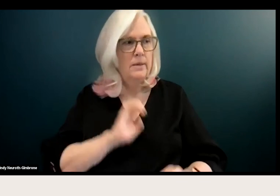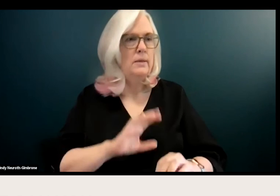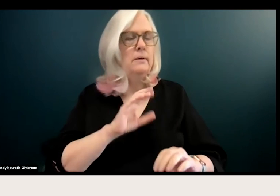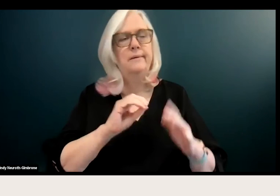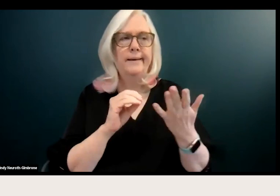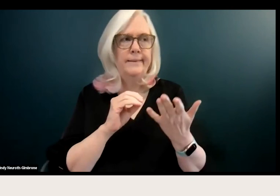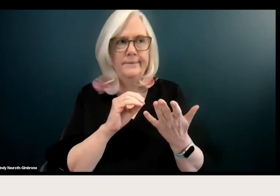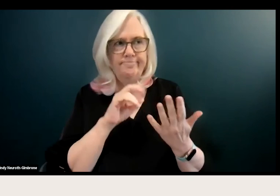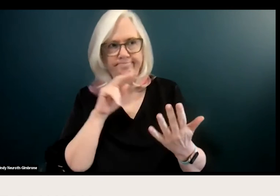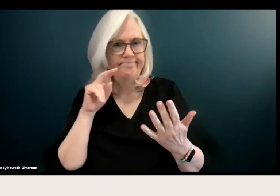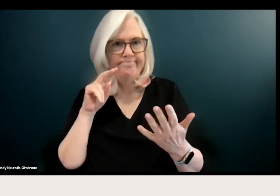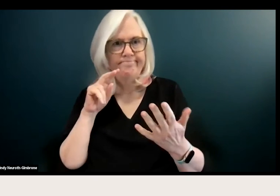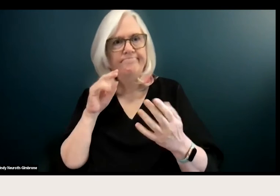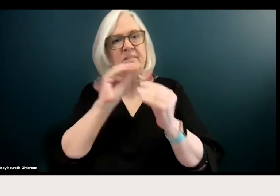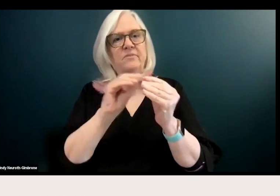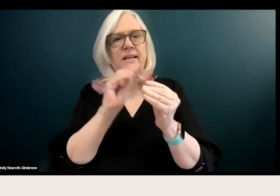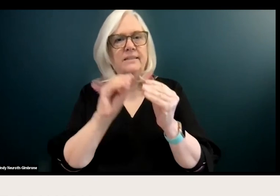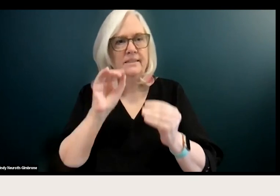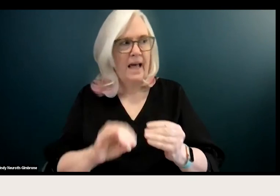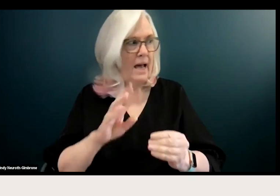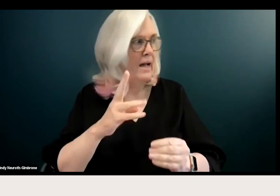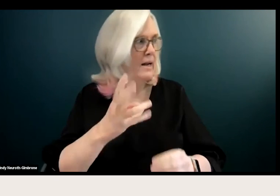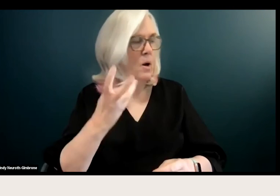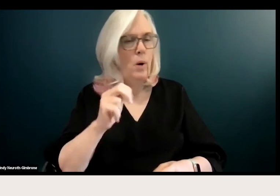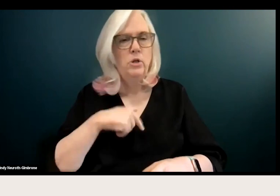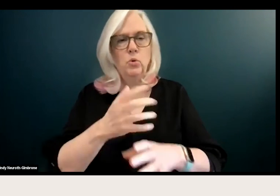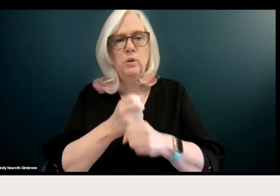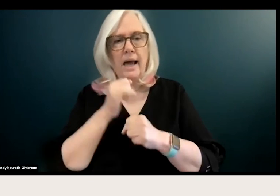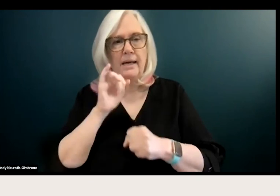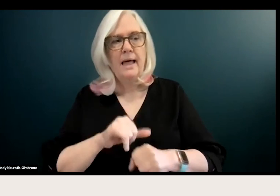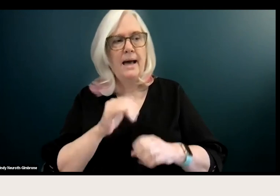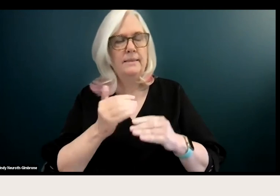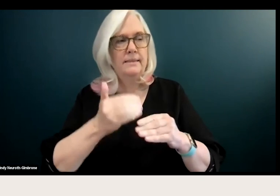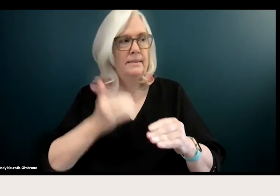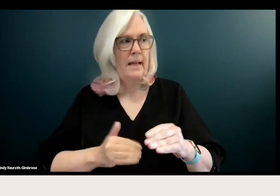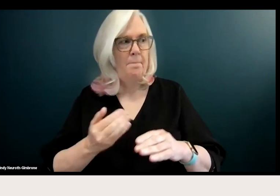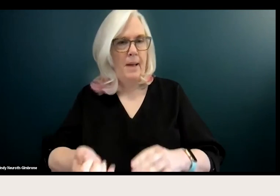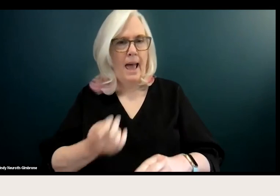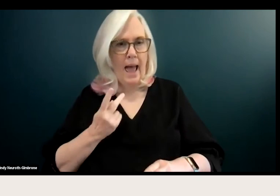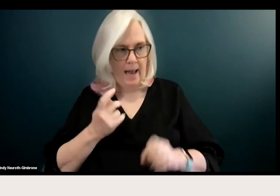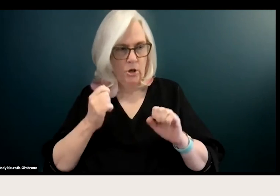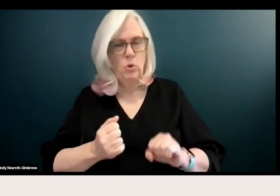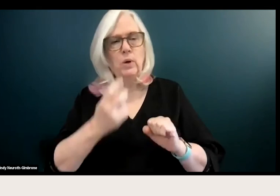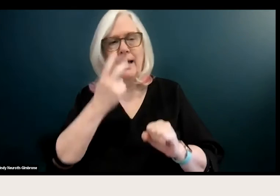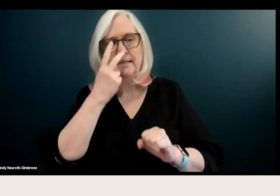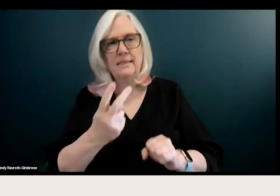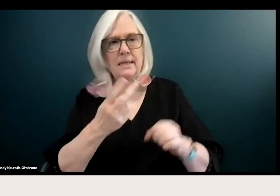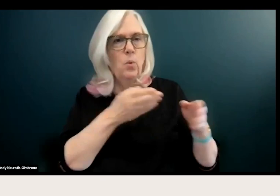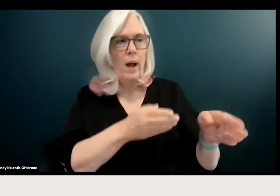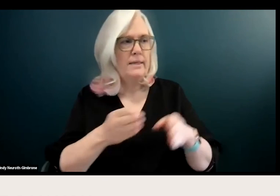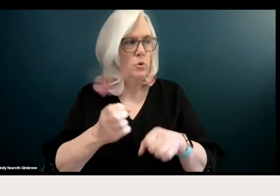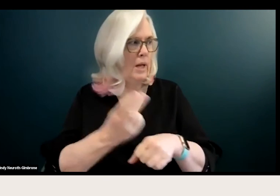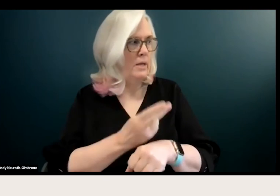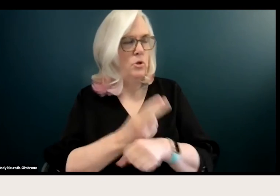in your reflection, once you take that step back, you can start deducing ways that you can implement UDL strategies. And as an